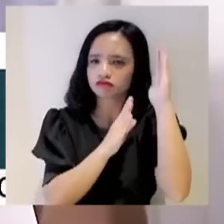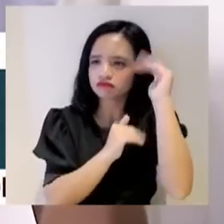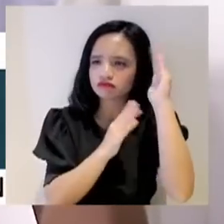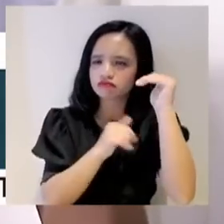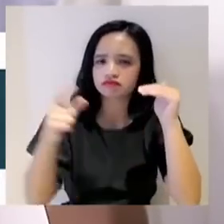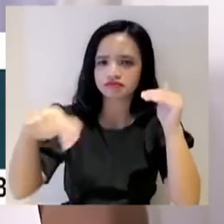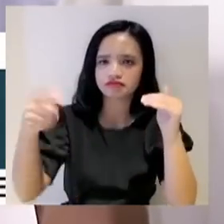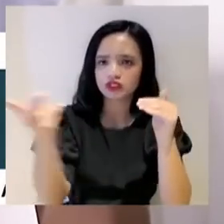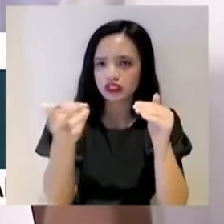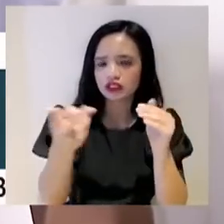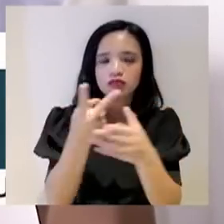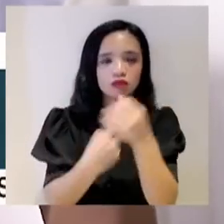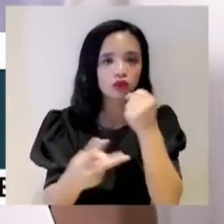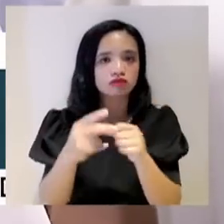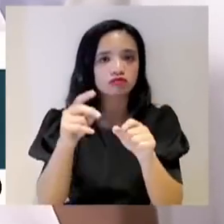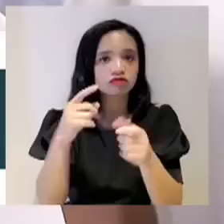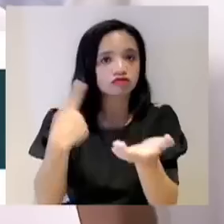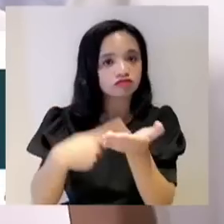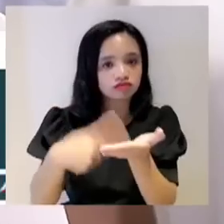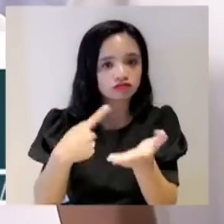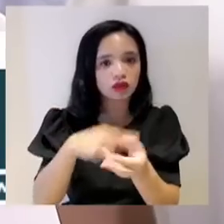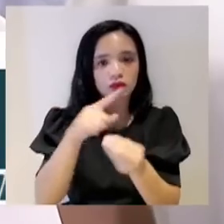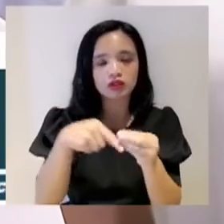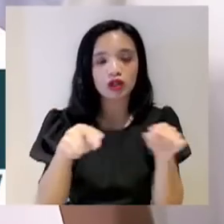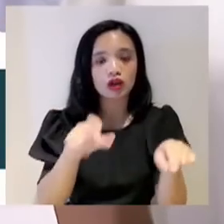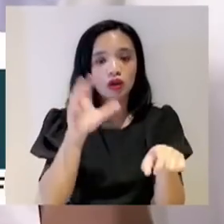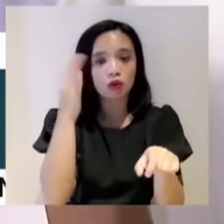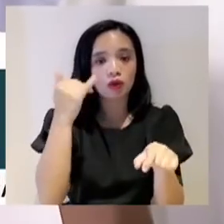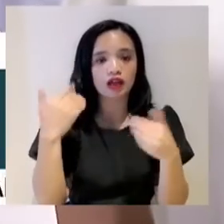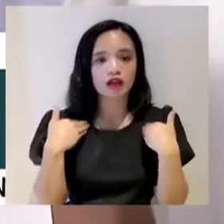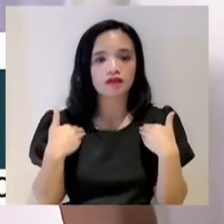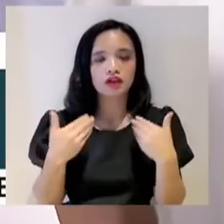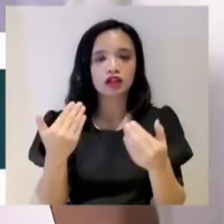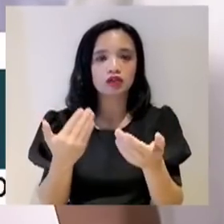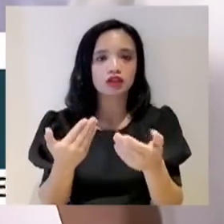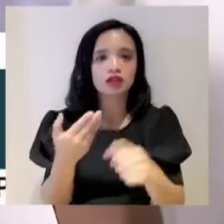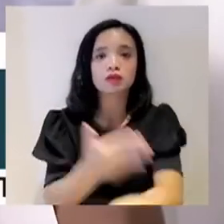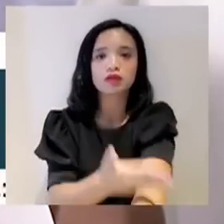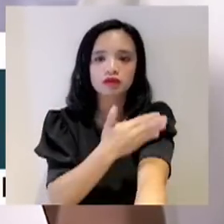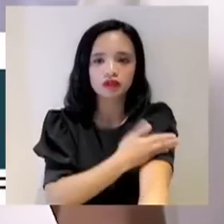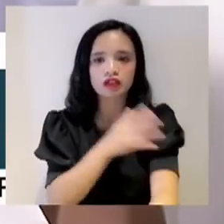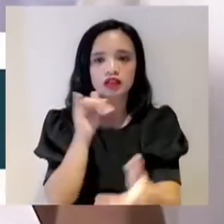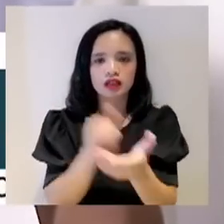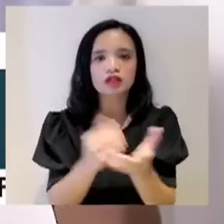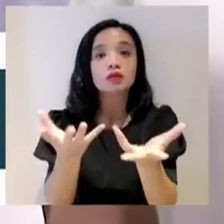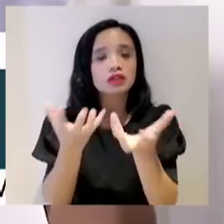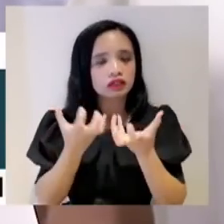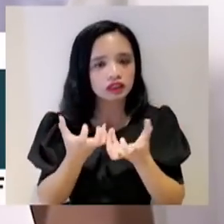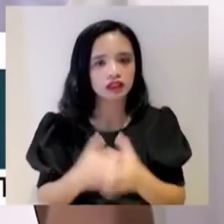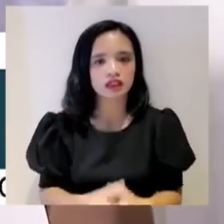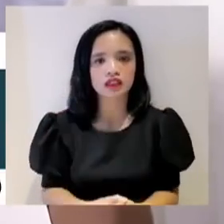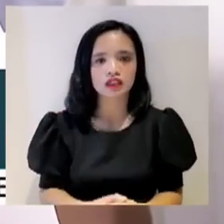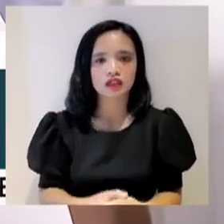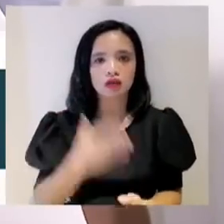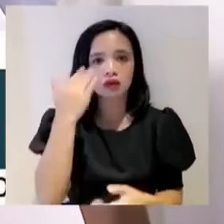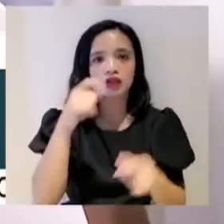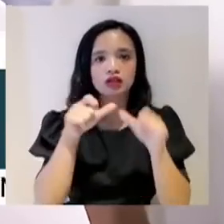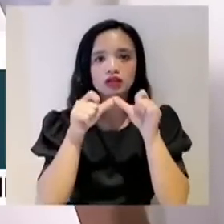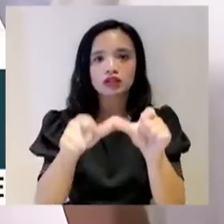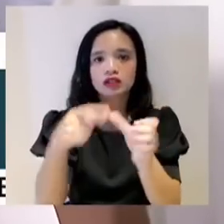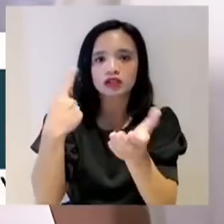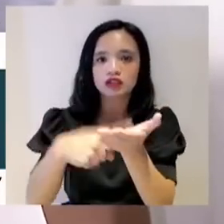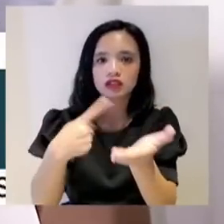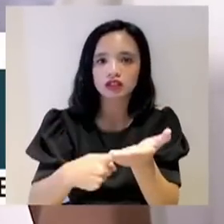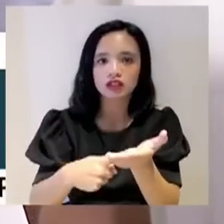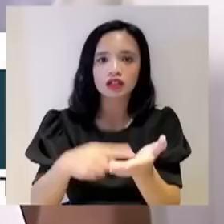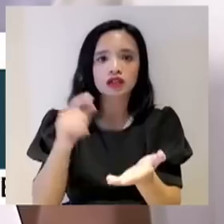nila para naman magkaroon tayo ng progress. Kasi yun naman talagang habol natin, patuloy ang pag-uusap. Kaya I